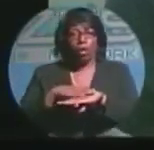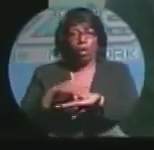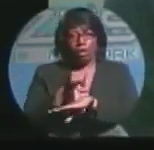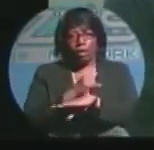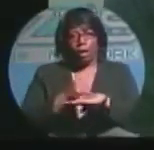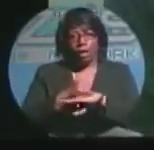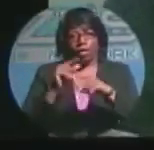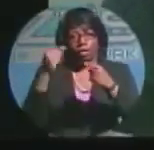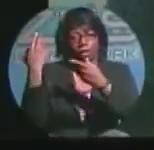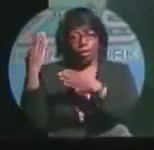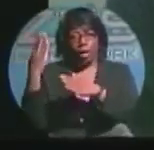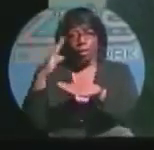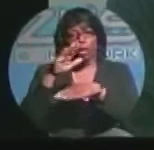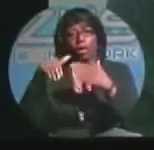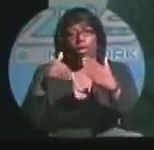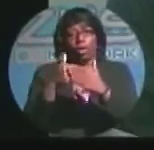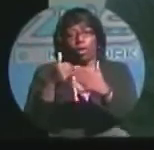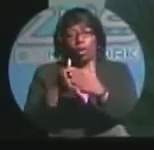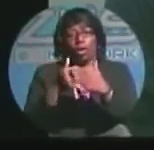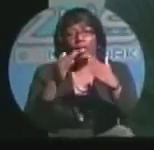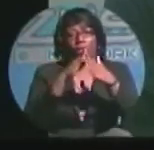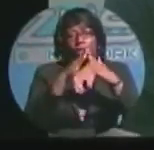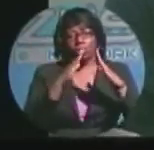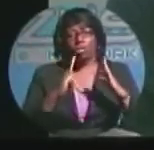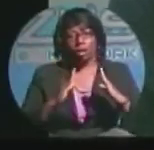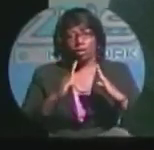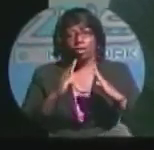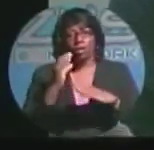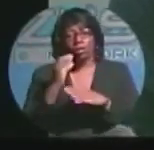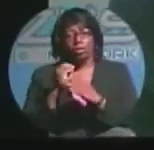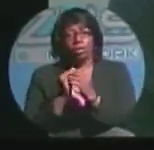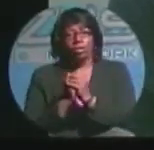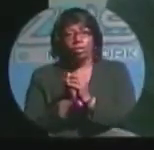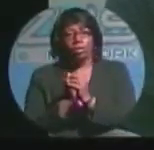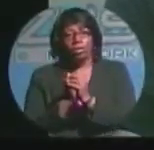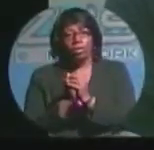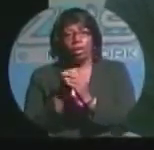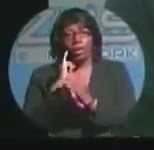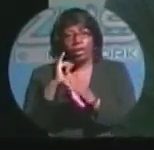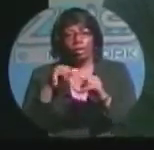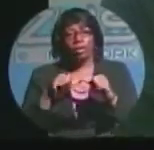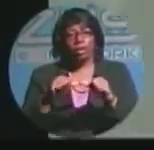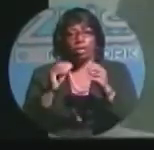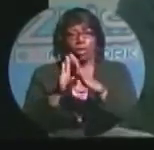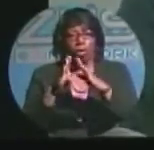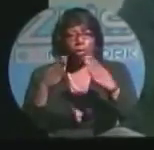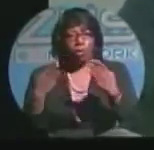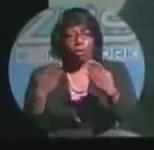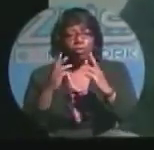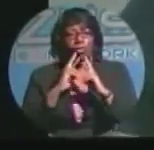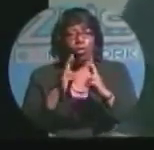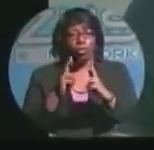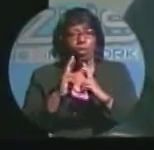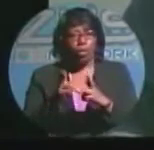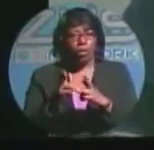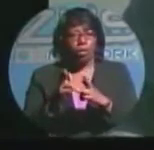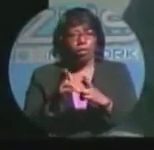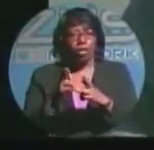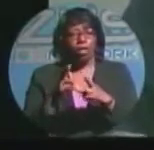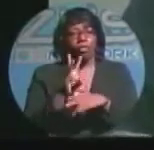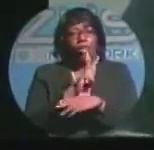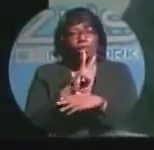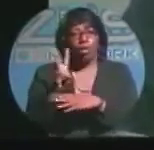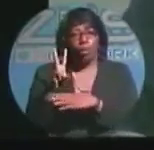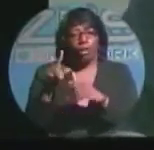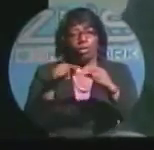Bahama, and all of our shelters from West End to Sweetens Key is still officially open. Reports from West Grand